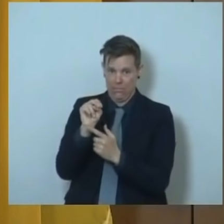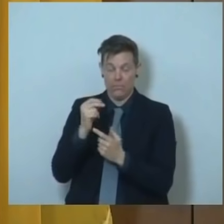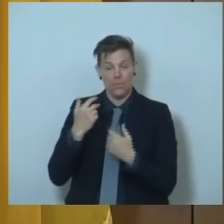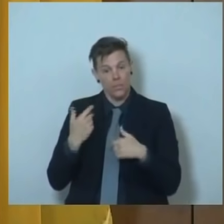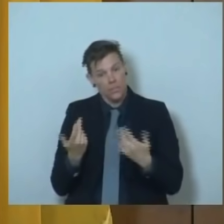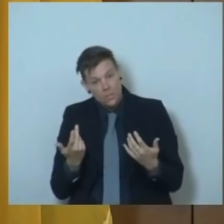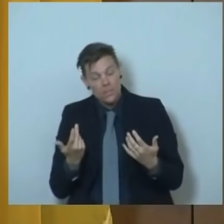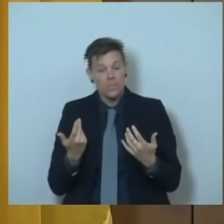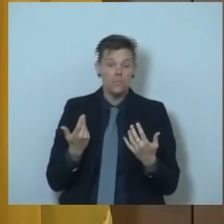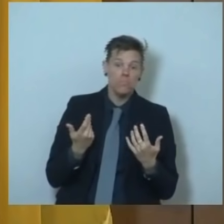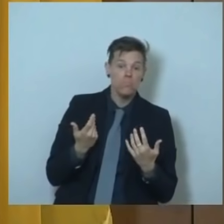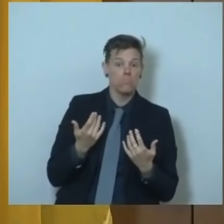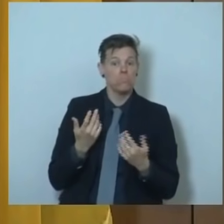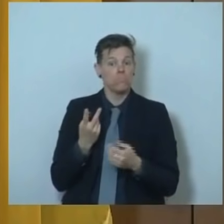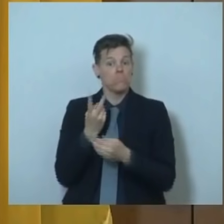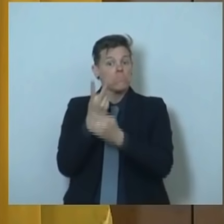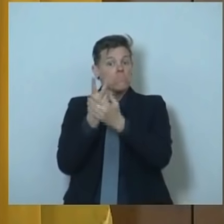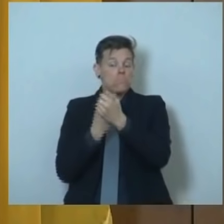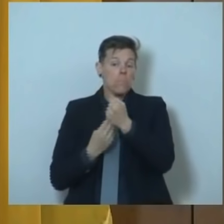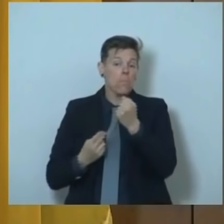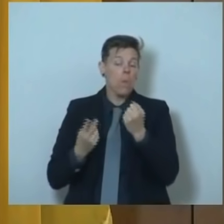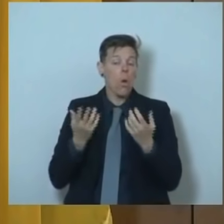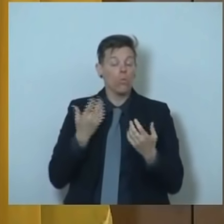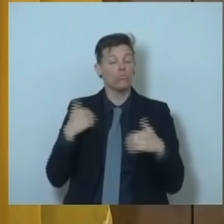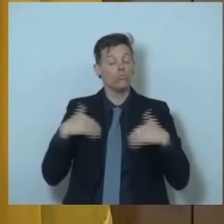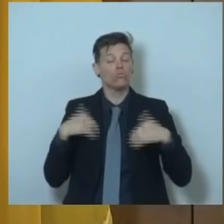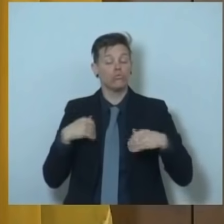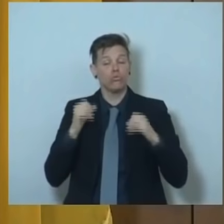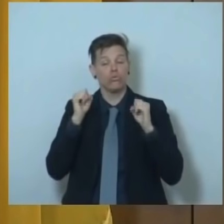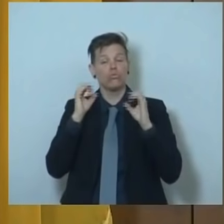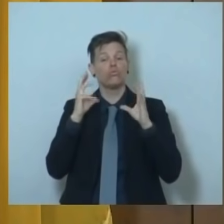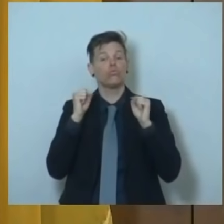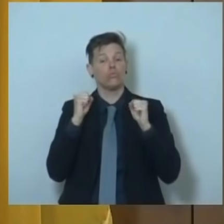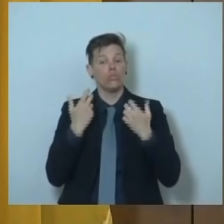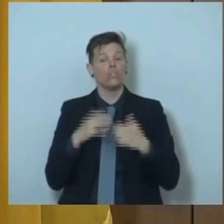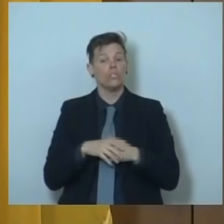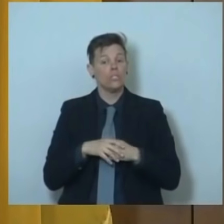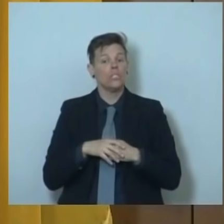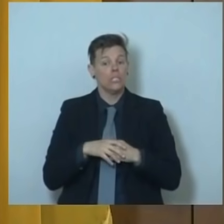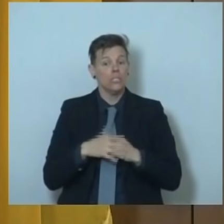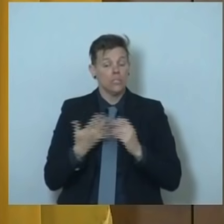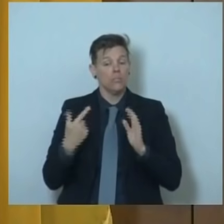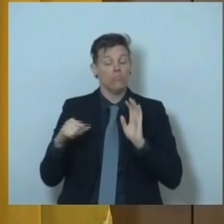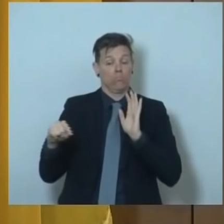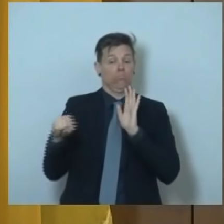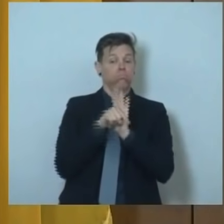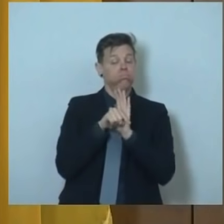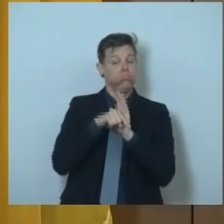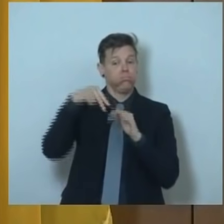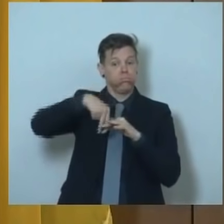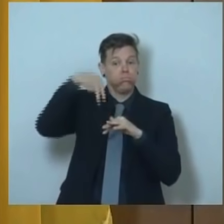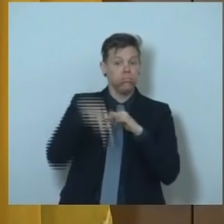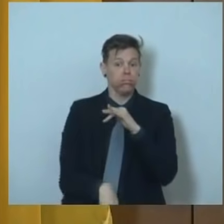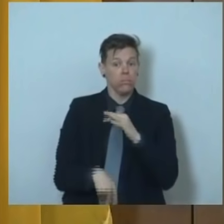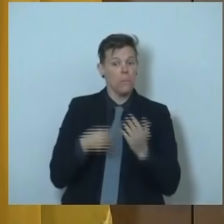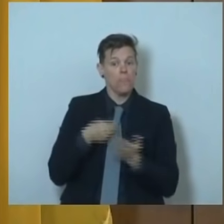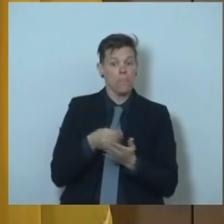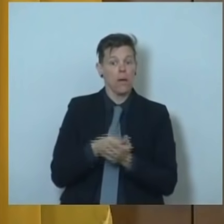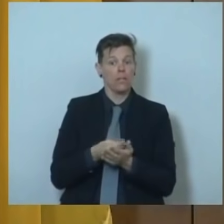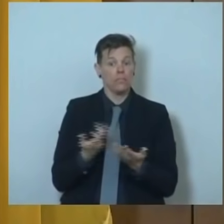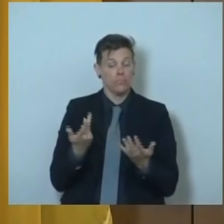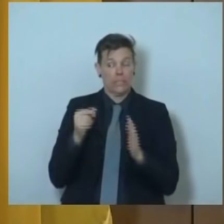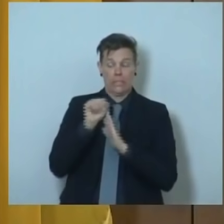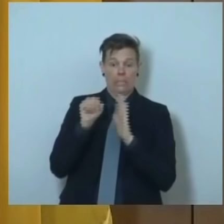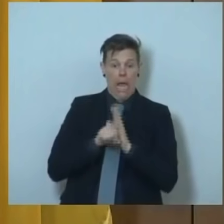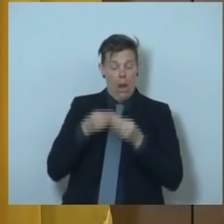are extraordinary set of negative circumstances for the state, and we're still trying to figure